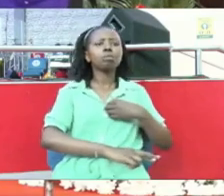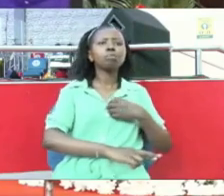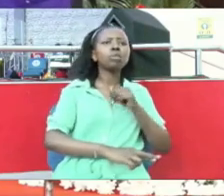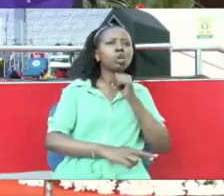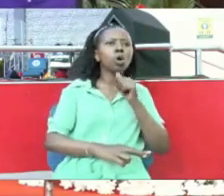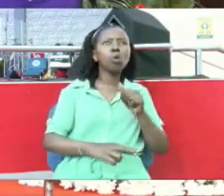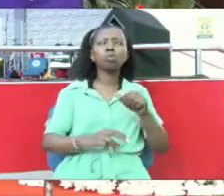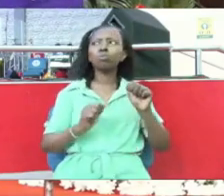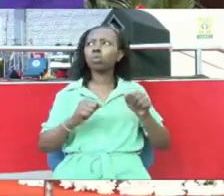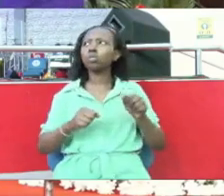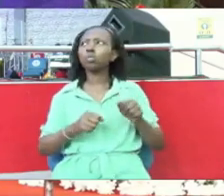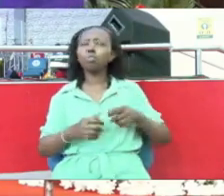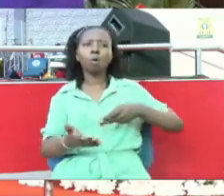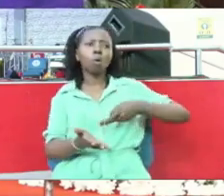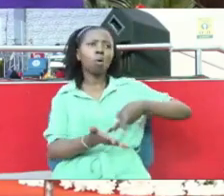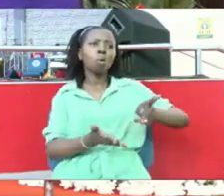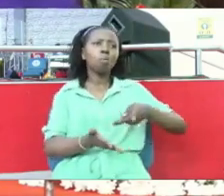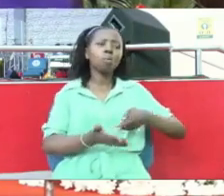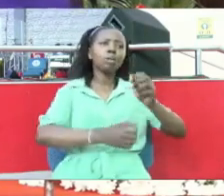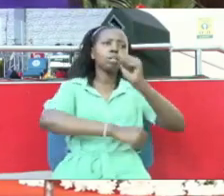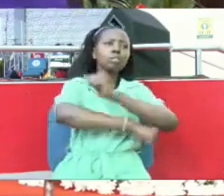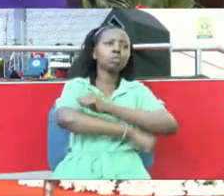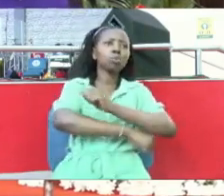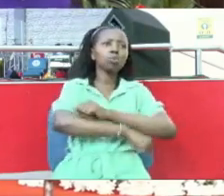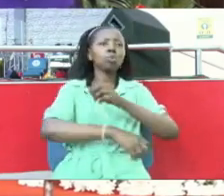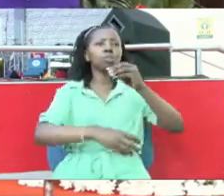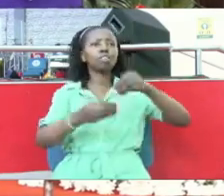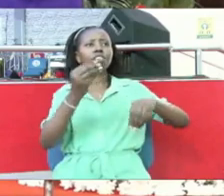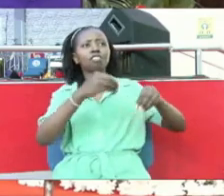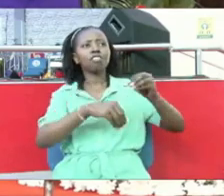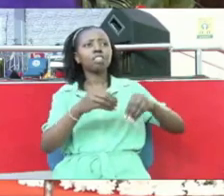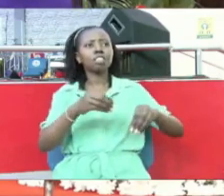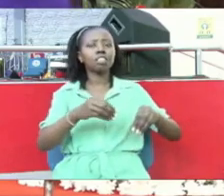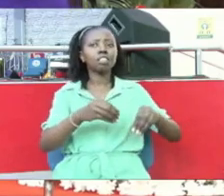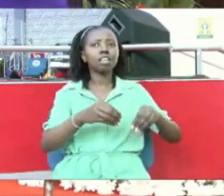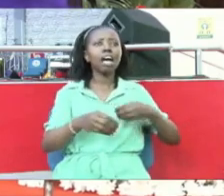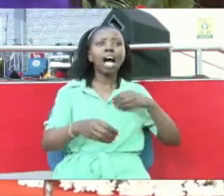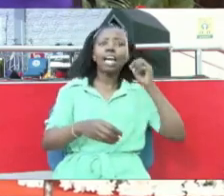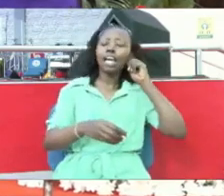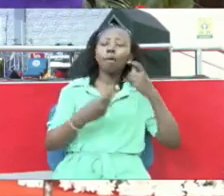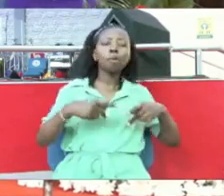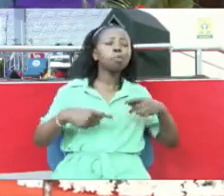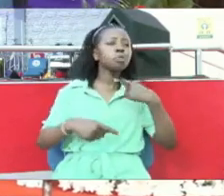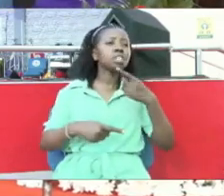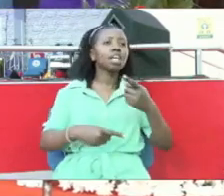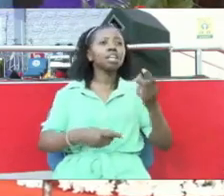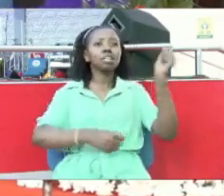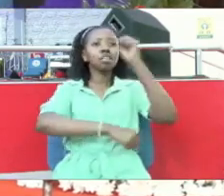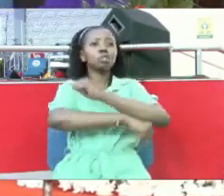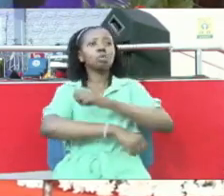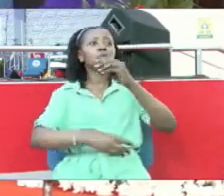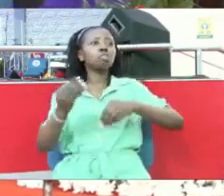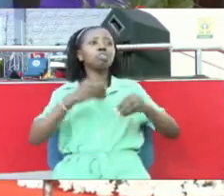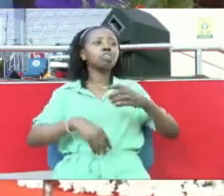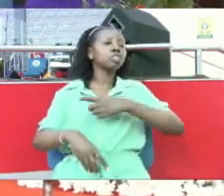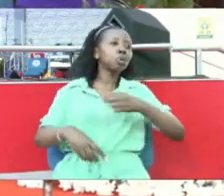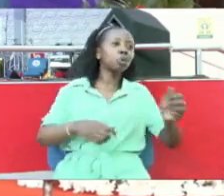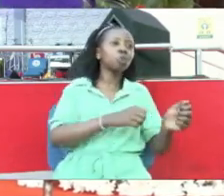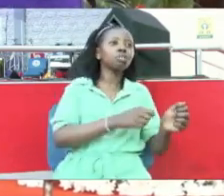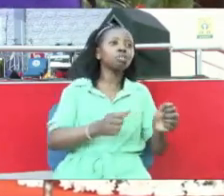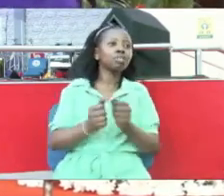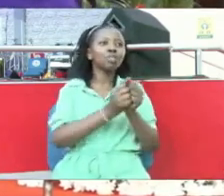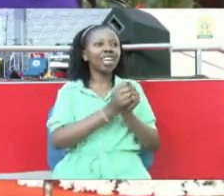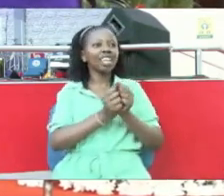school fees because as I had in a meme, that school fees went with the flood. Sikuweza kulipa karo, lakini ni kwa sababu